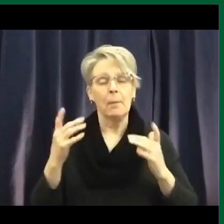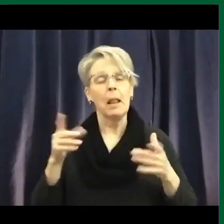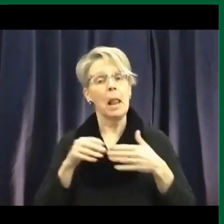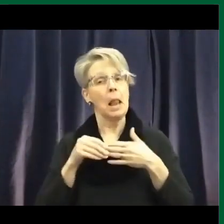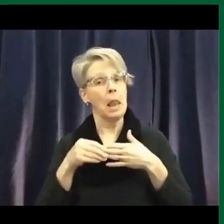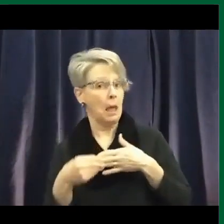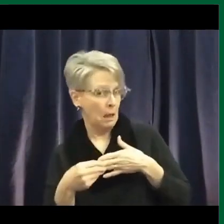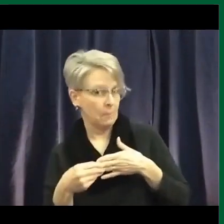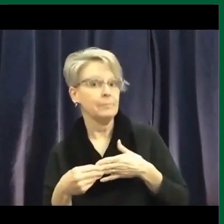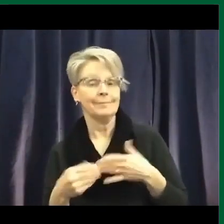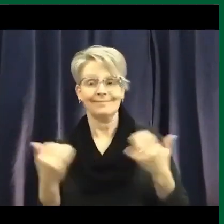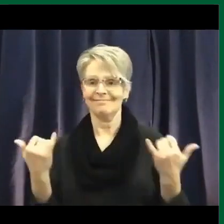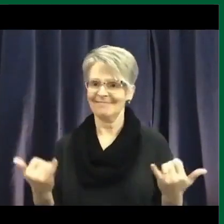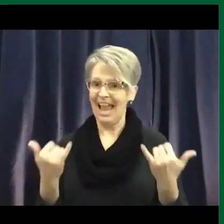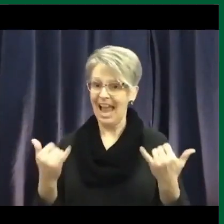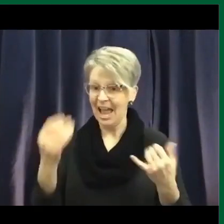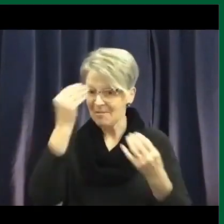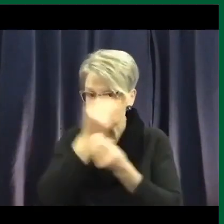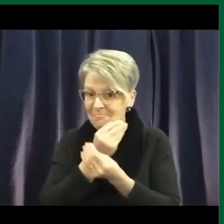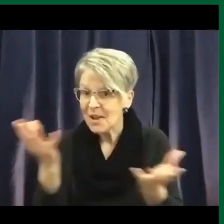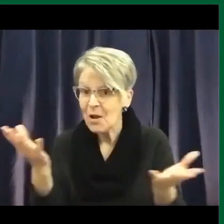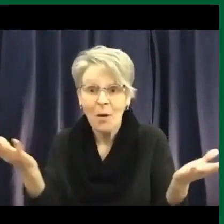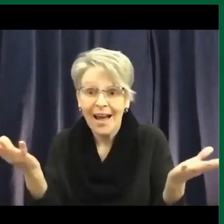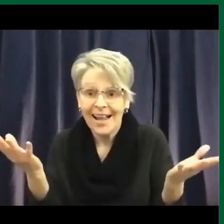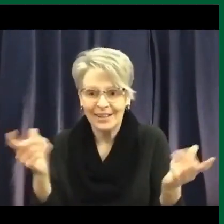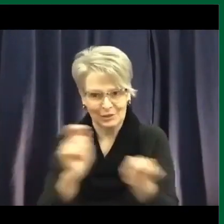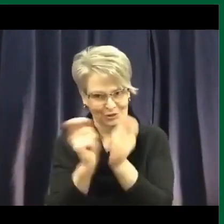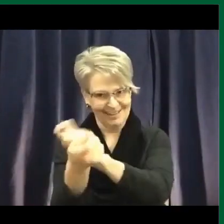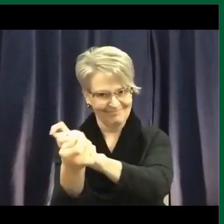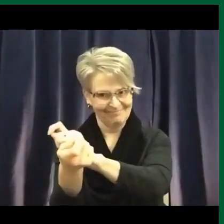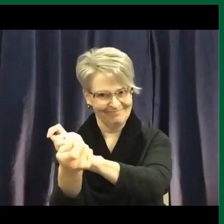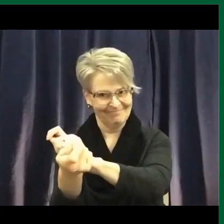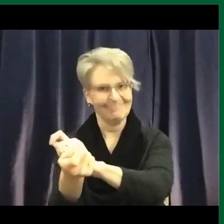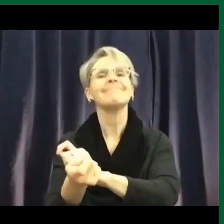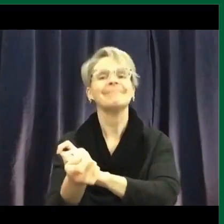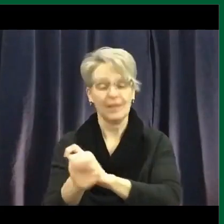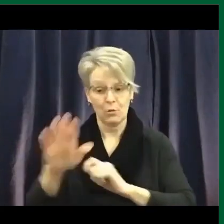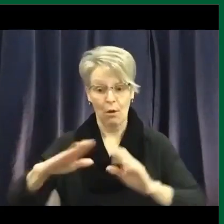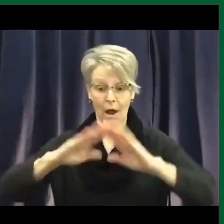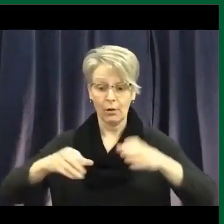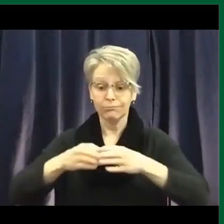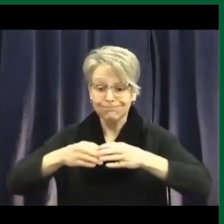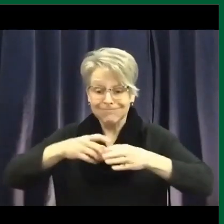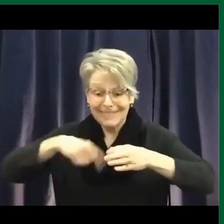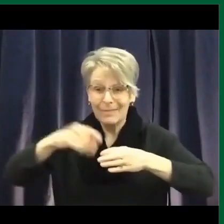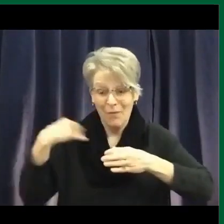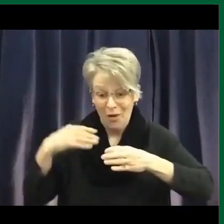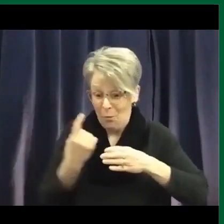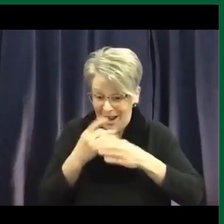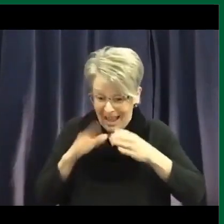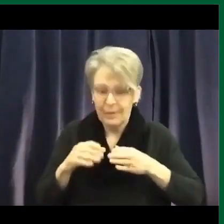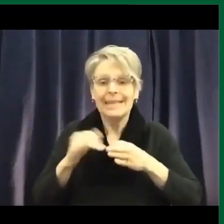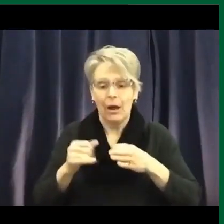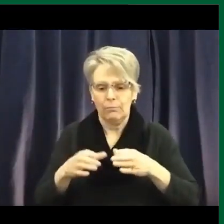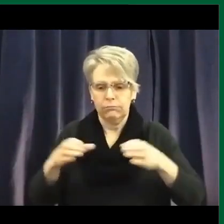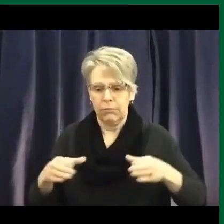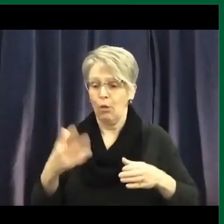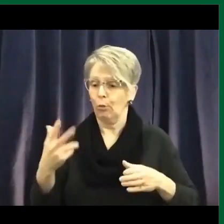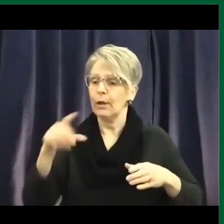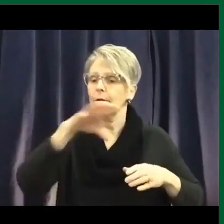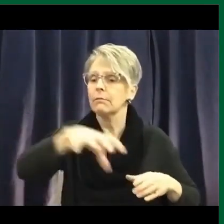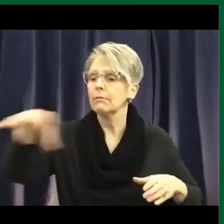today, I'm very pleased to announce that effective immediately, you can expand your household bubble to include up to 3 households and up to a total